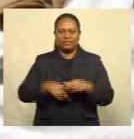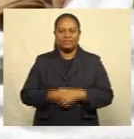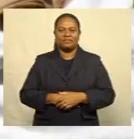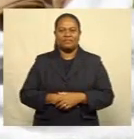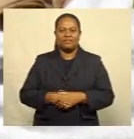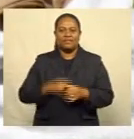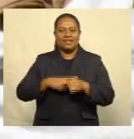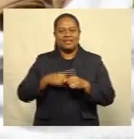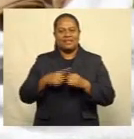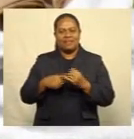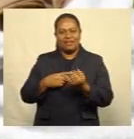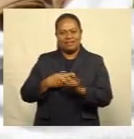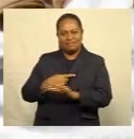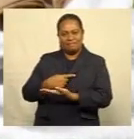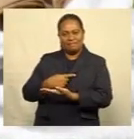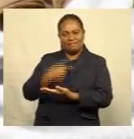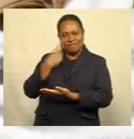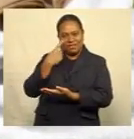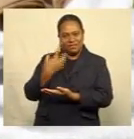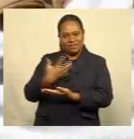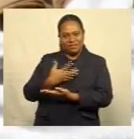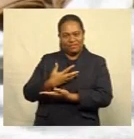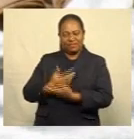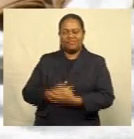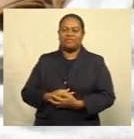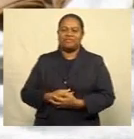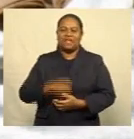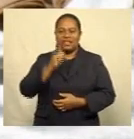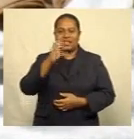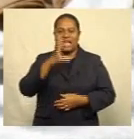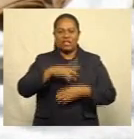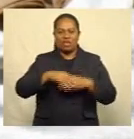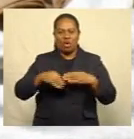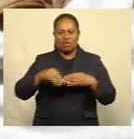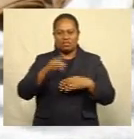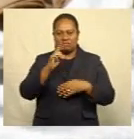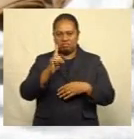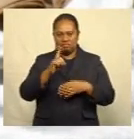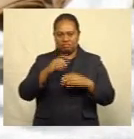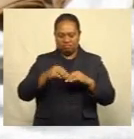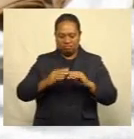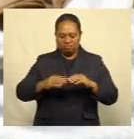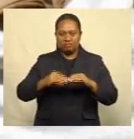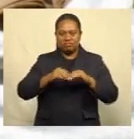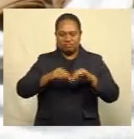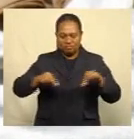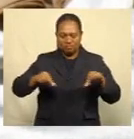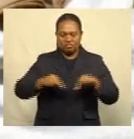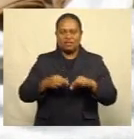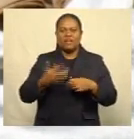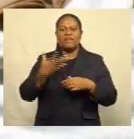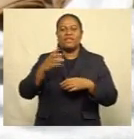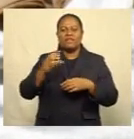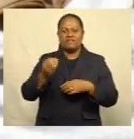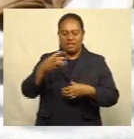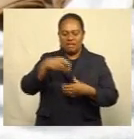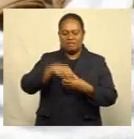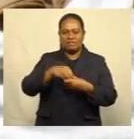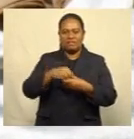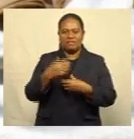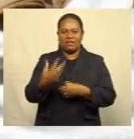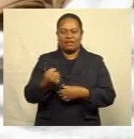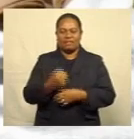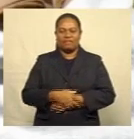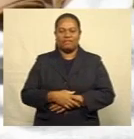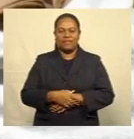final product. Each of these costs $10. This bag contains 50 of these and it's now ready to be